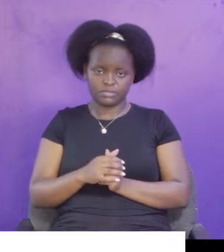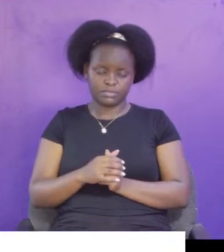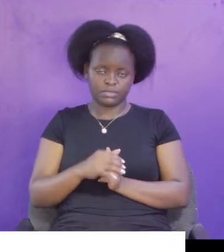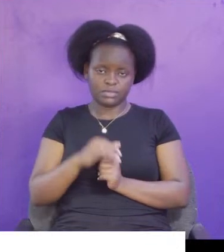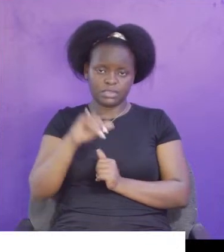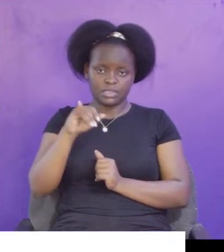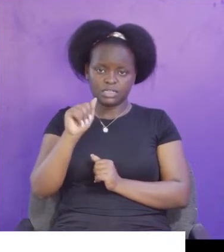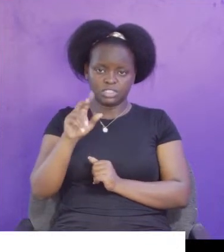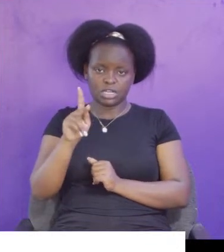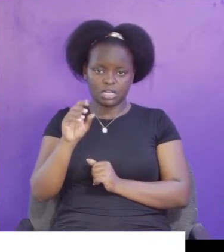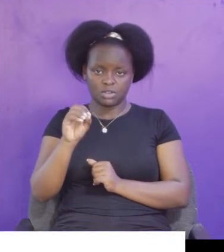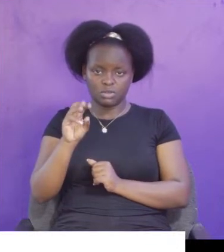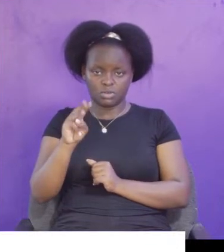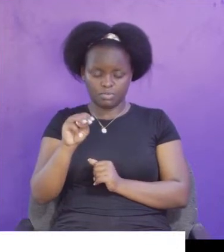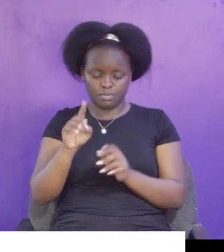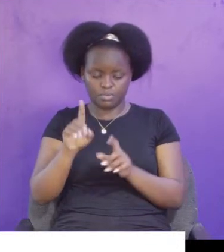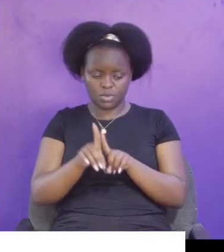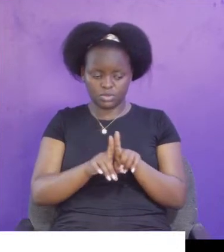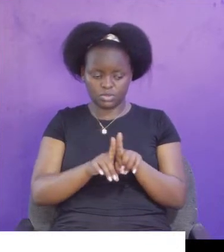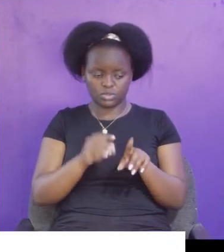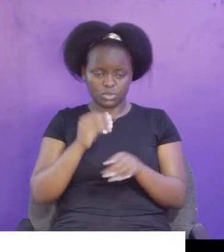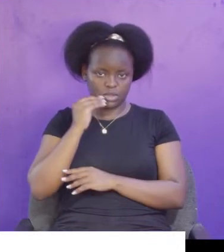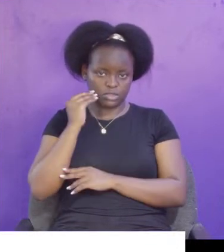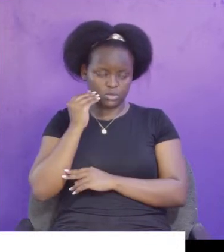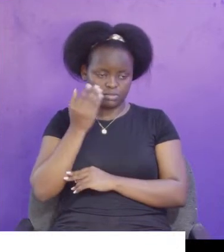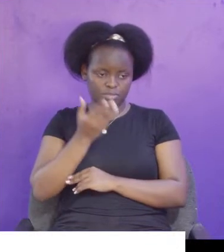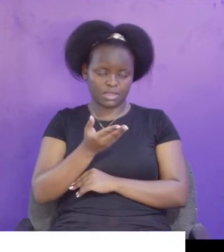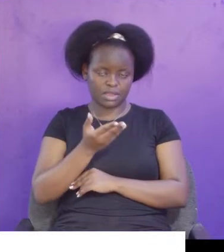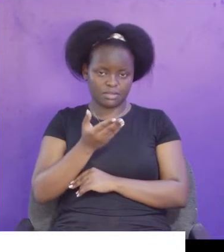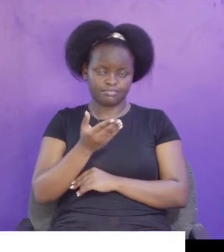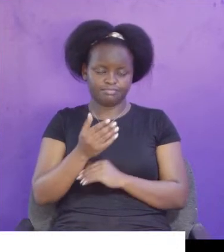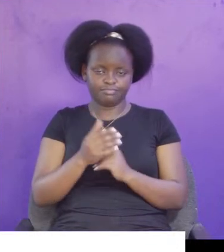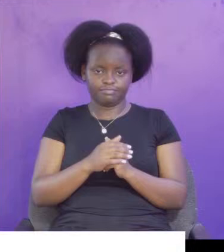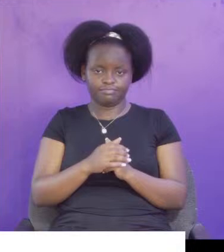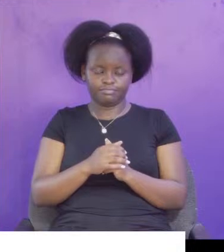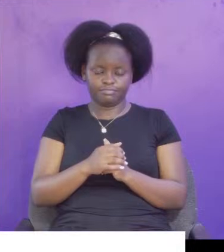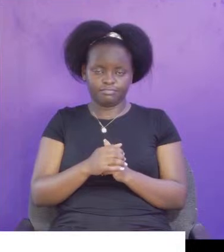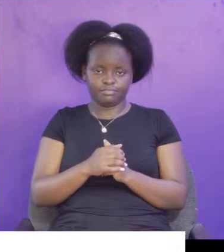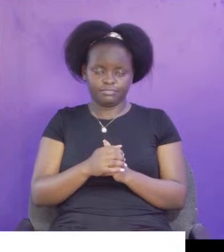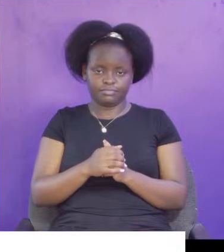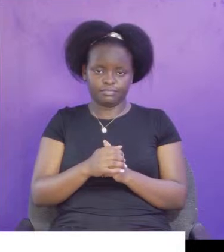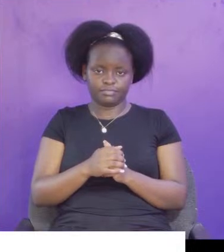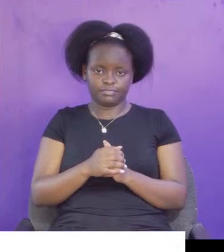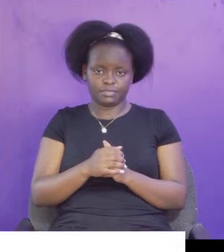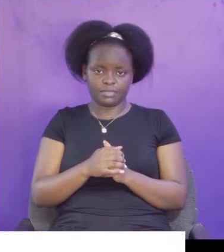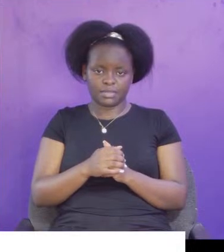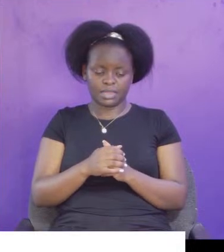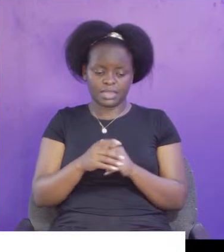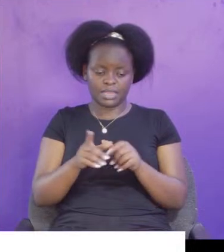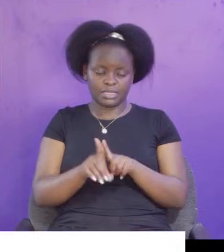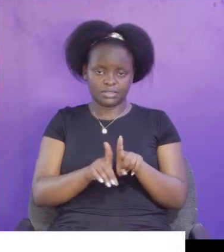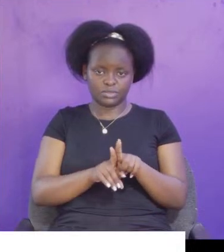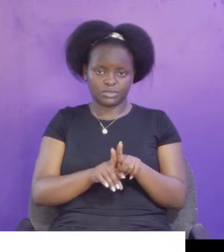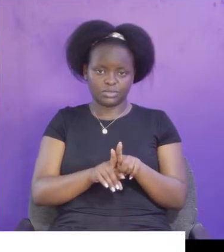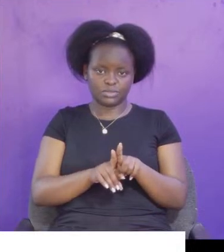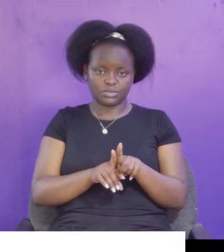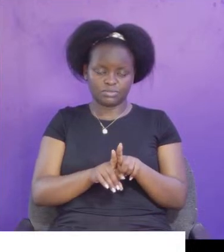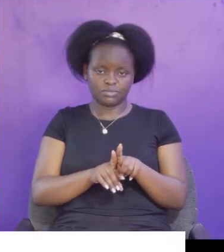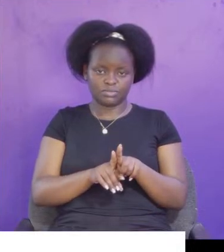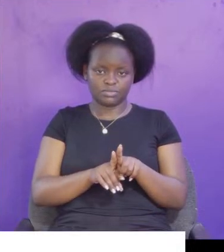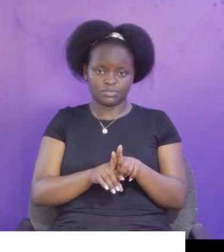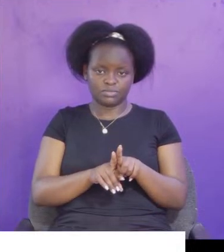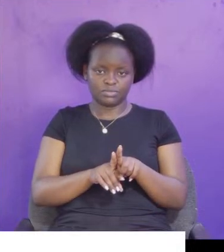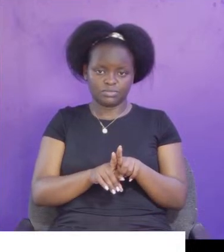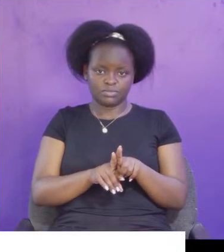was also at home in the humblest of homes and at ease on the grandest of global